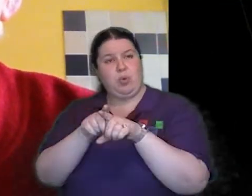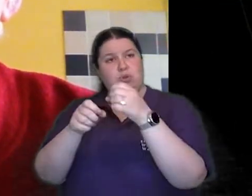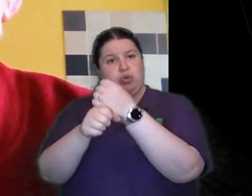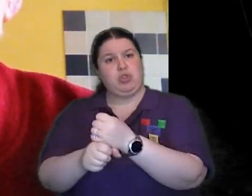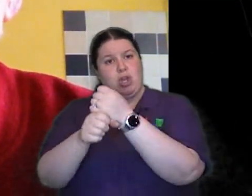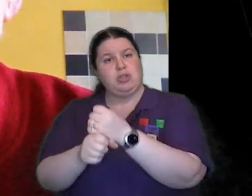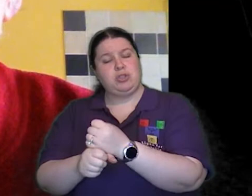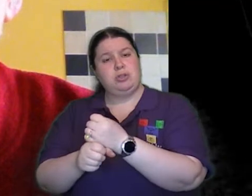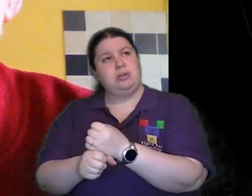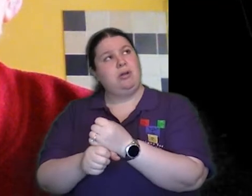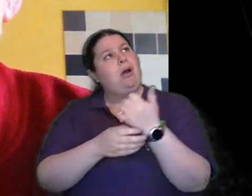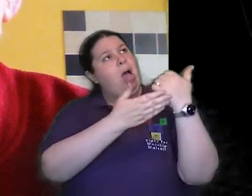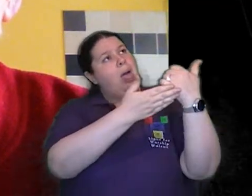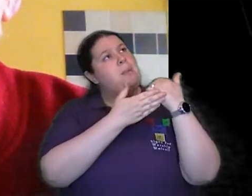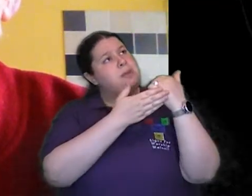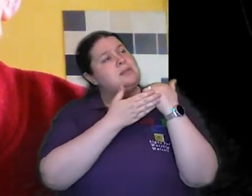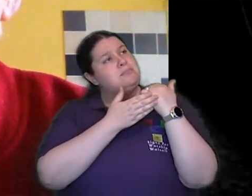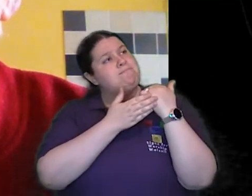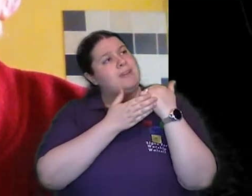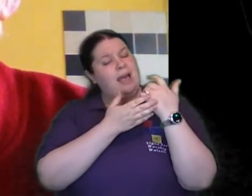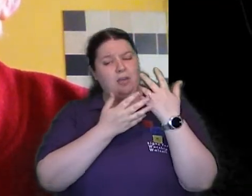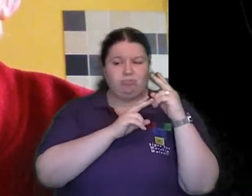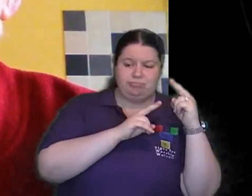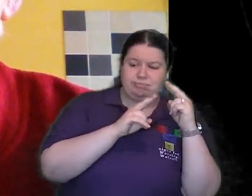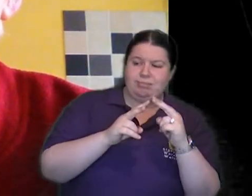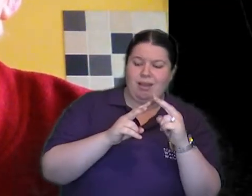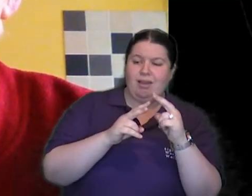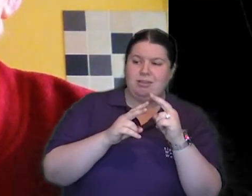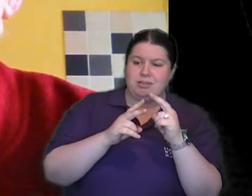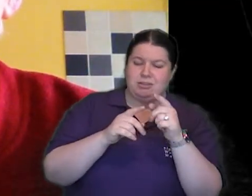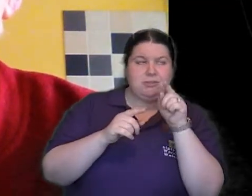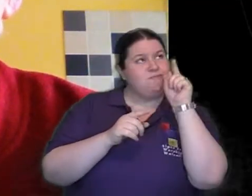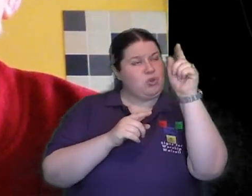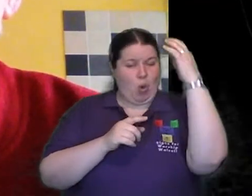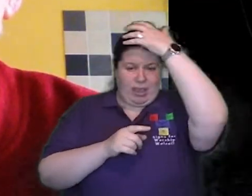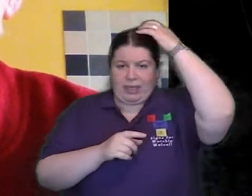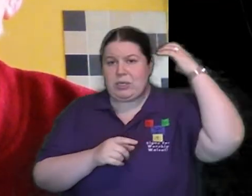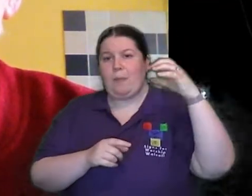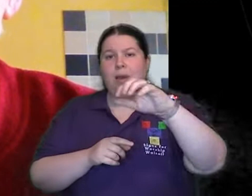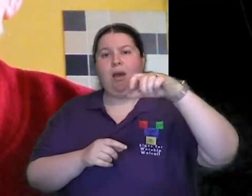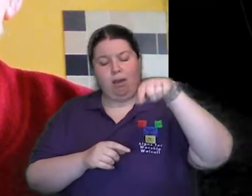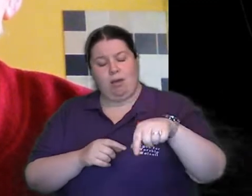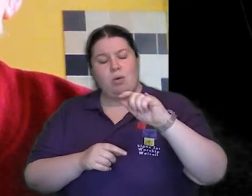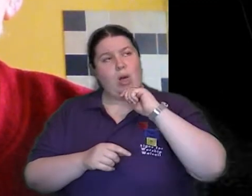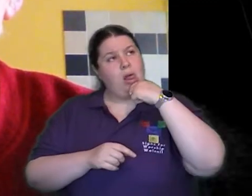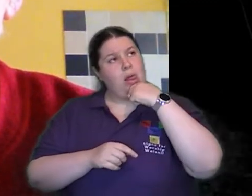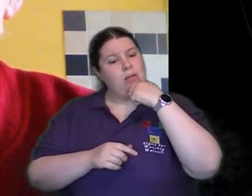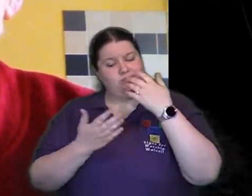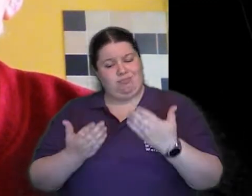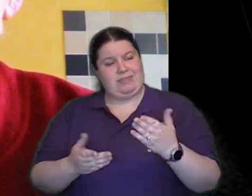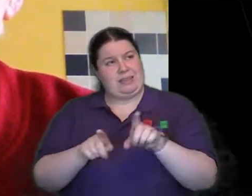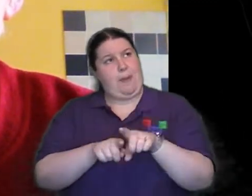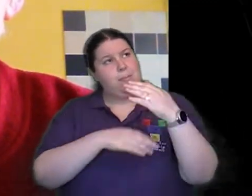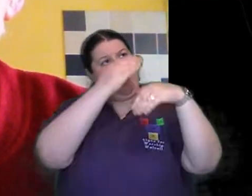as individuals and as the church. Help us to see the world through your eyes and proclaim your kingdom come